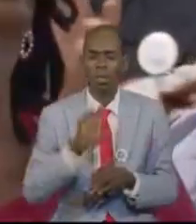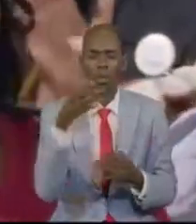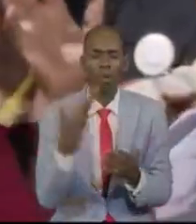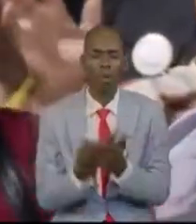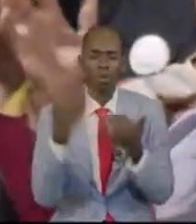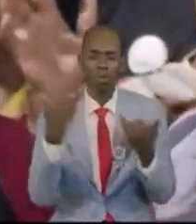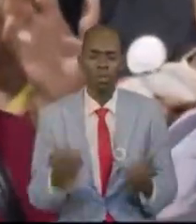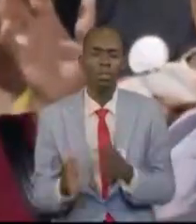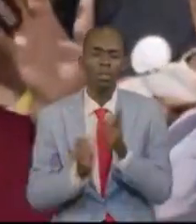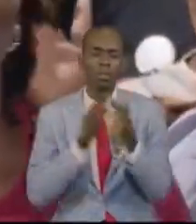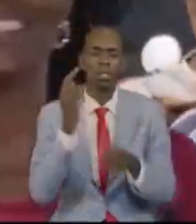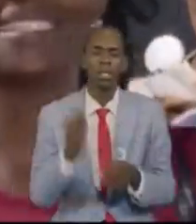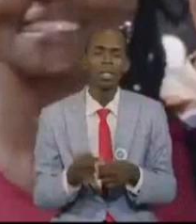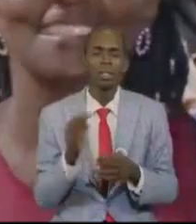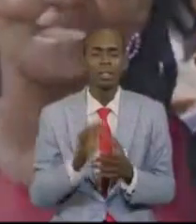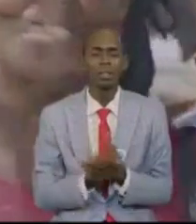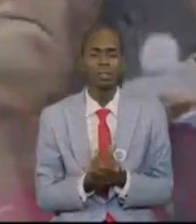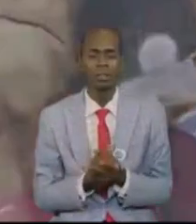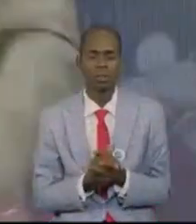name.